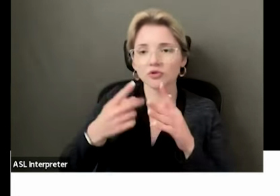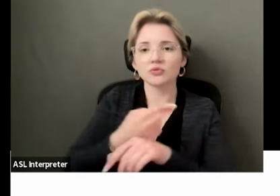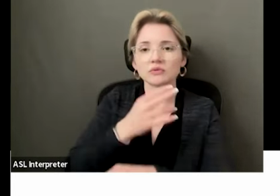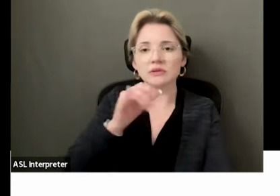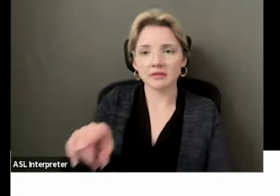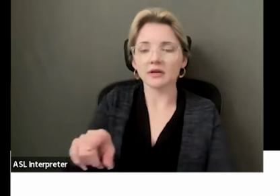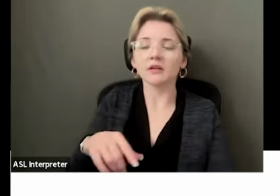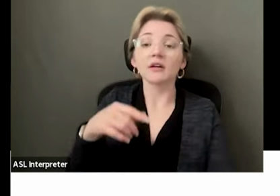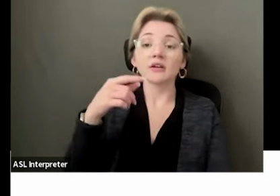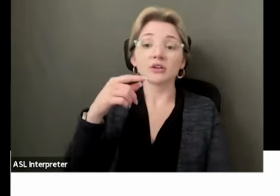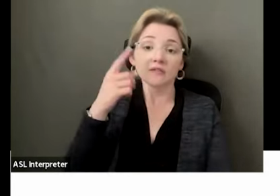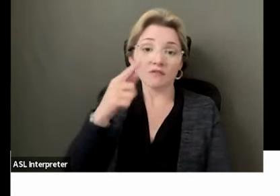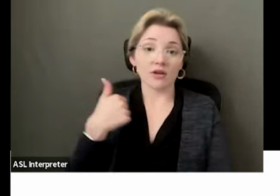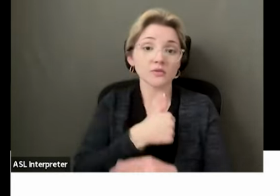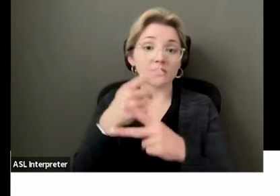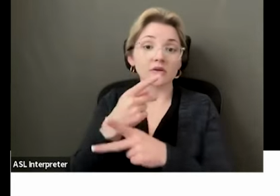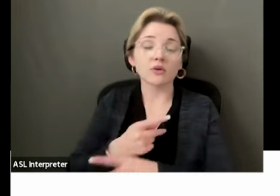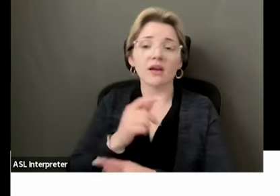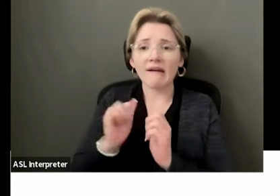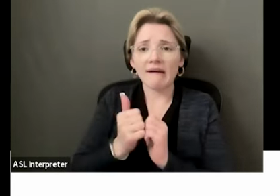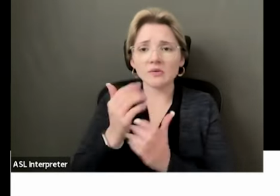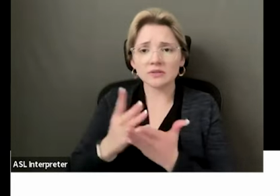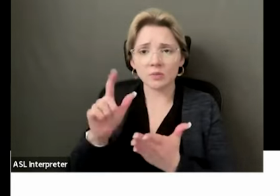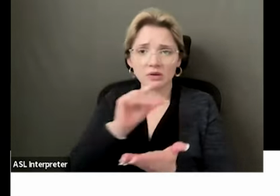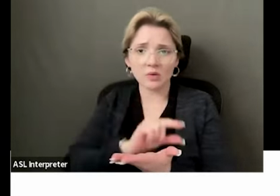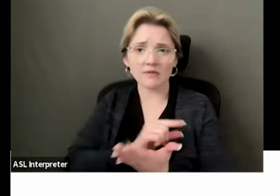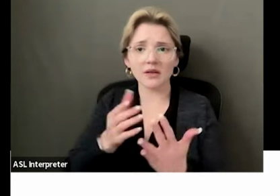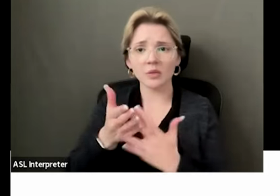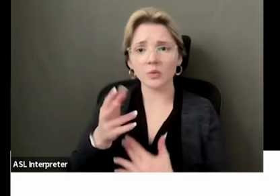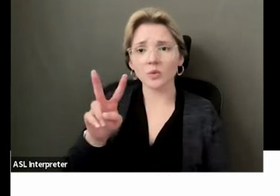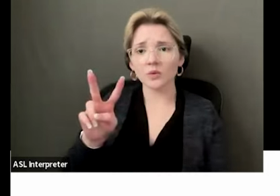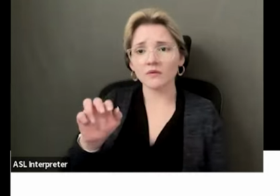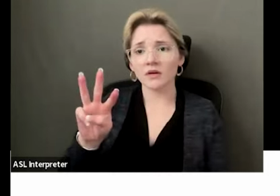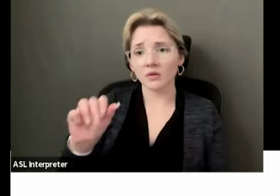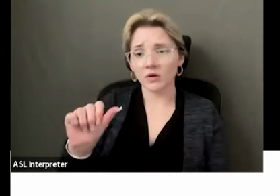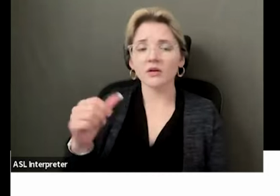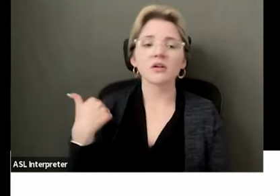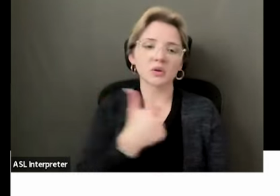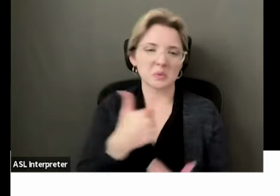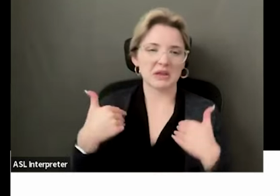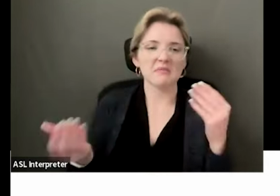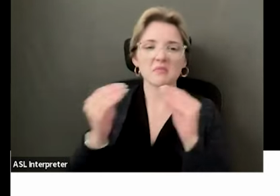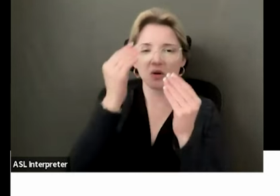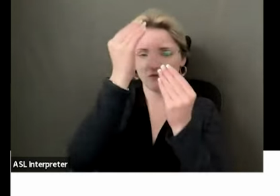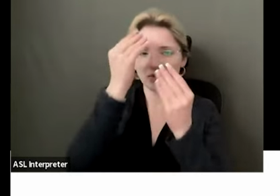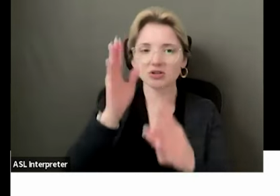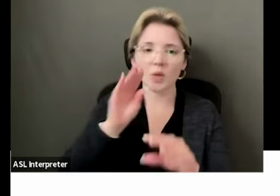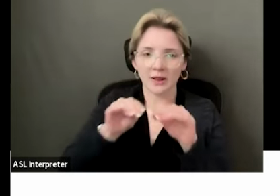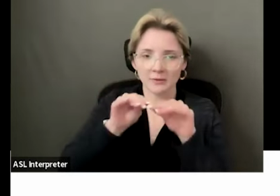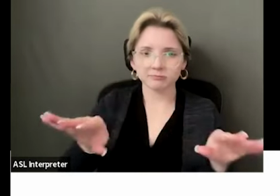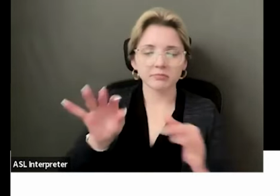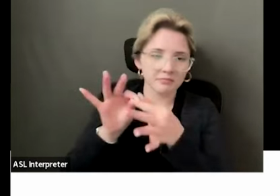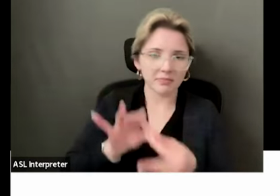how someone could qualify under VAWA even before our regulations come out. So we have some information about that. We're